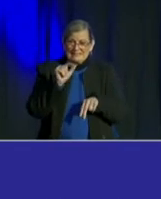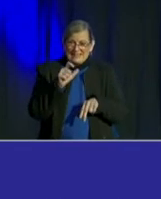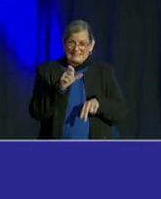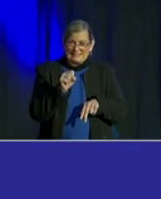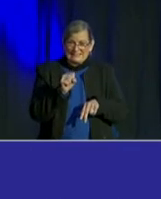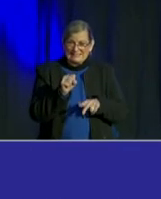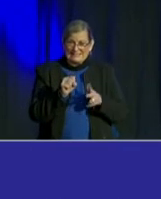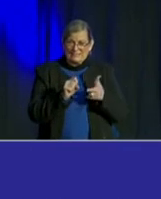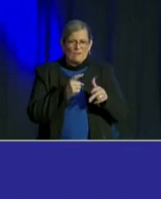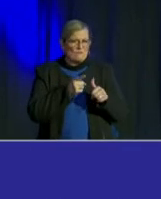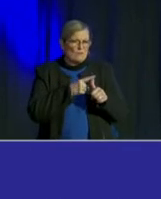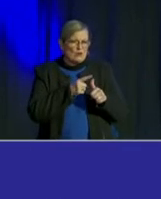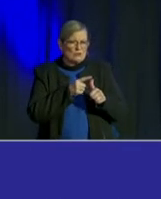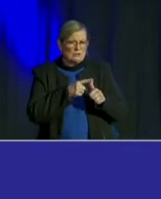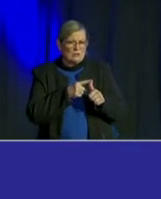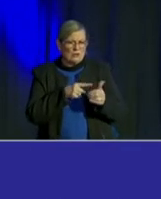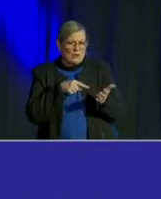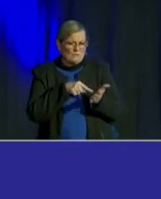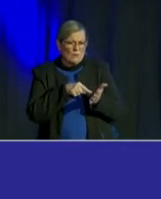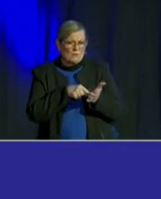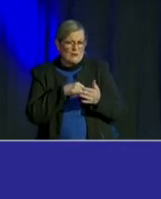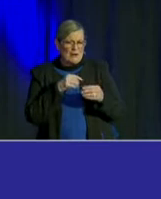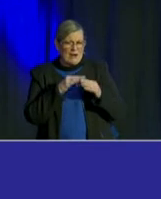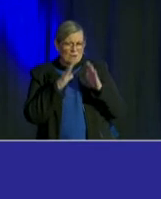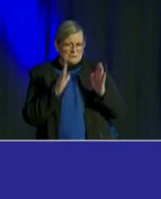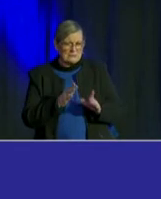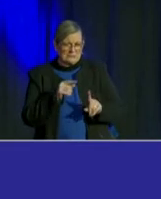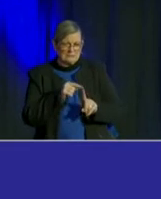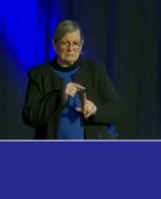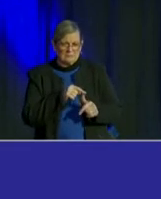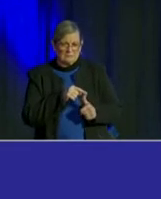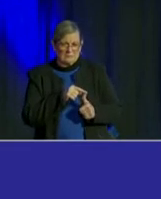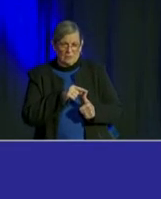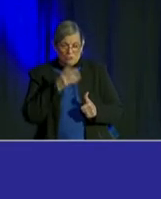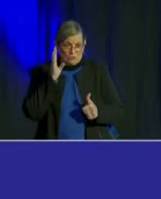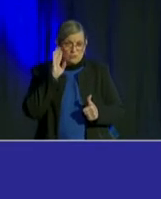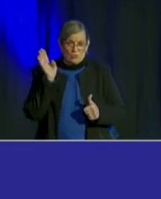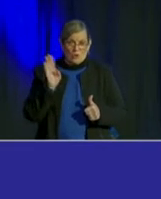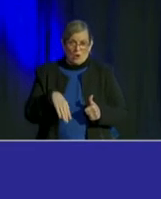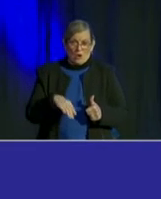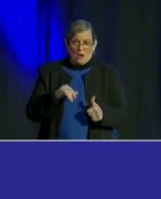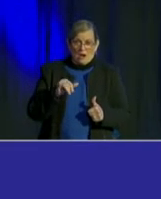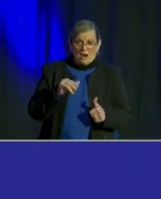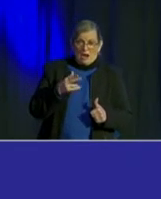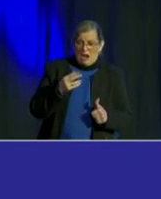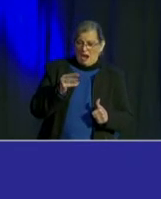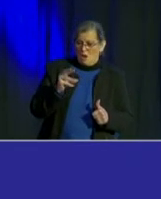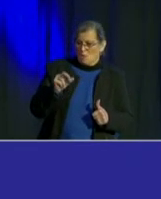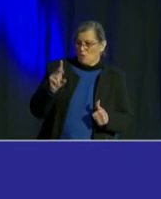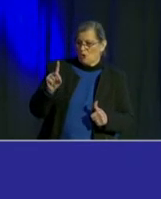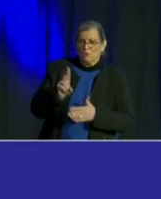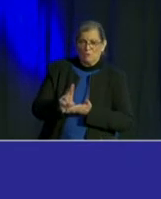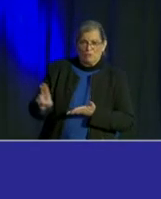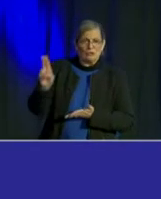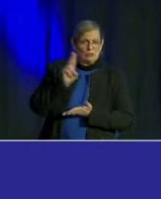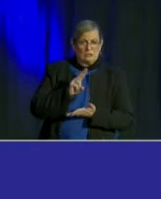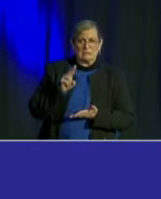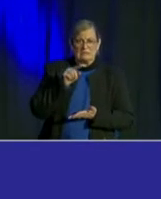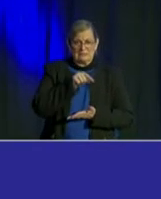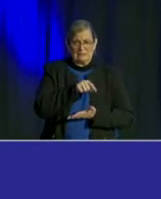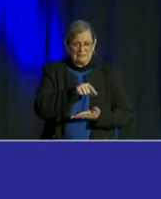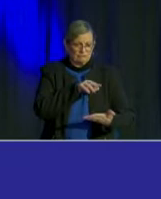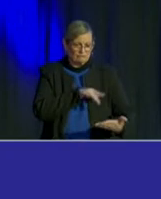affordable housing. There was a study by Howard University just last year, and that study showed that in 2000